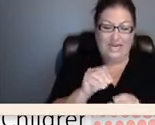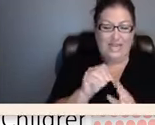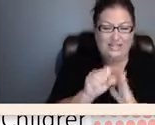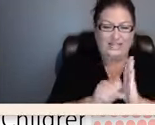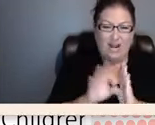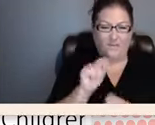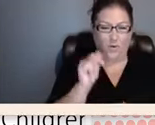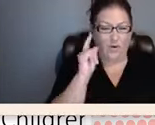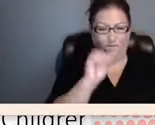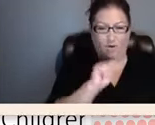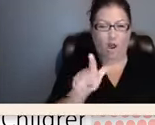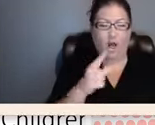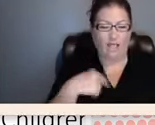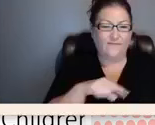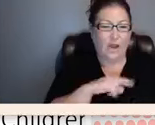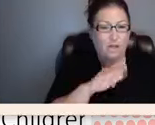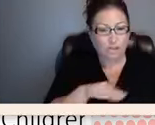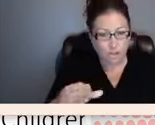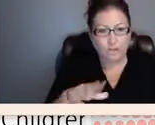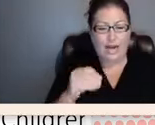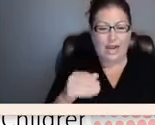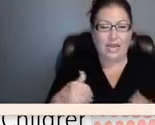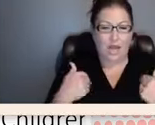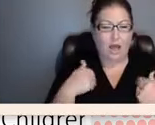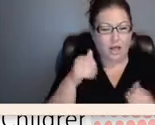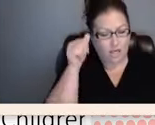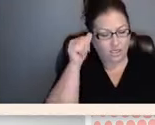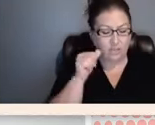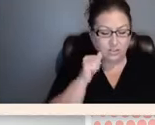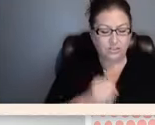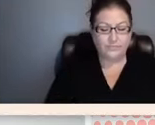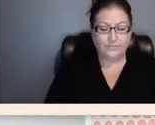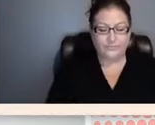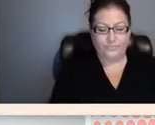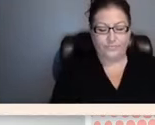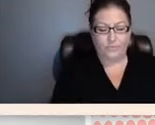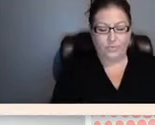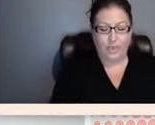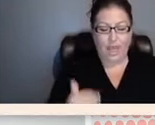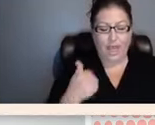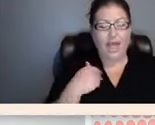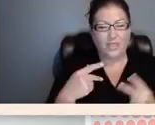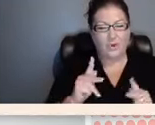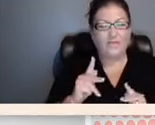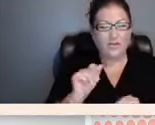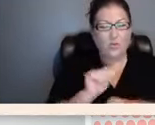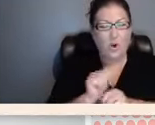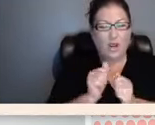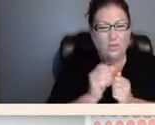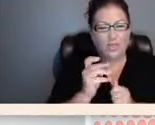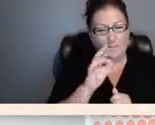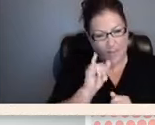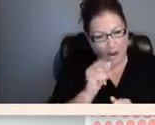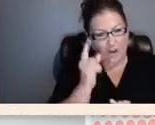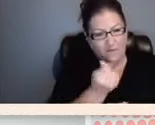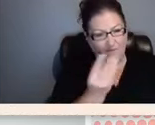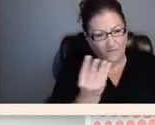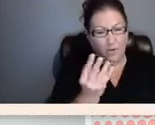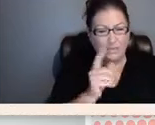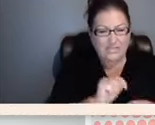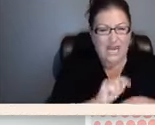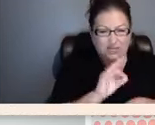our children and young adults. I've had the privilege of working alongside Mary on a couple of task forces